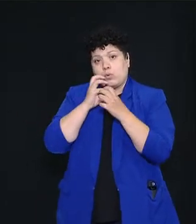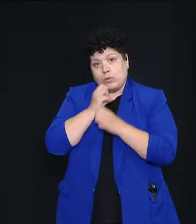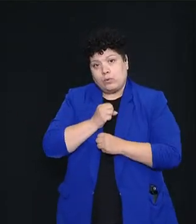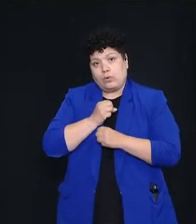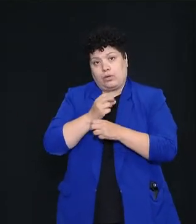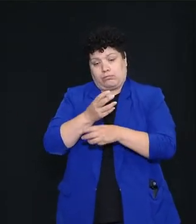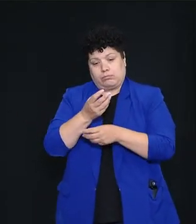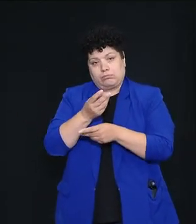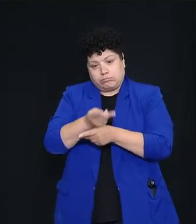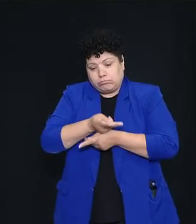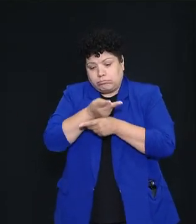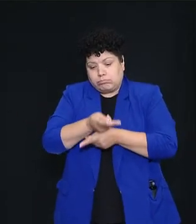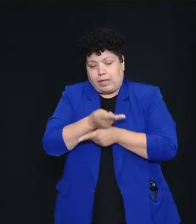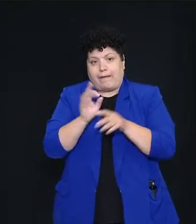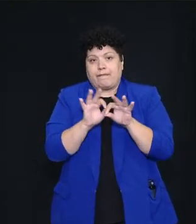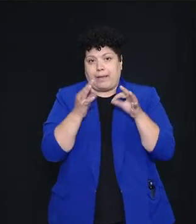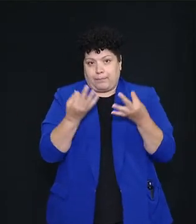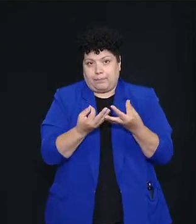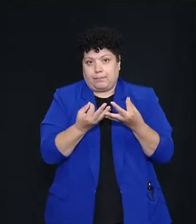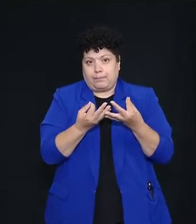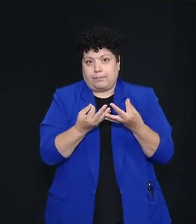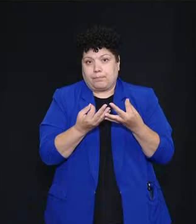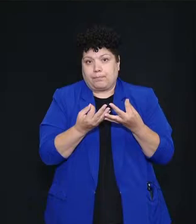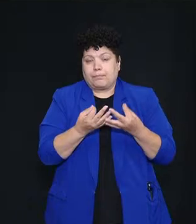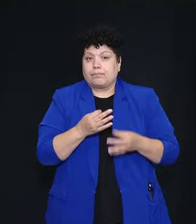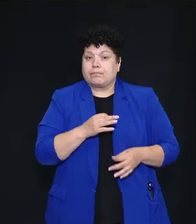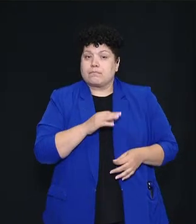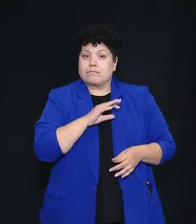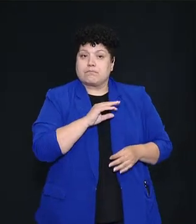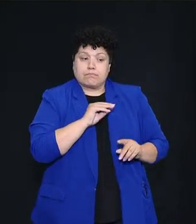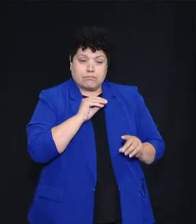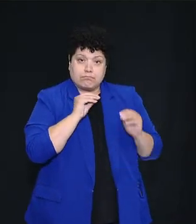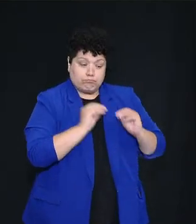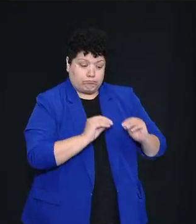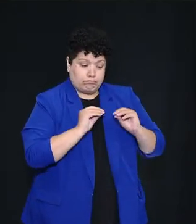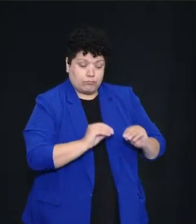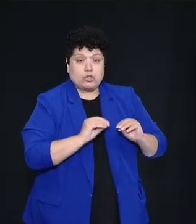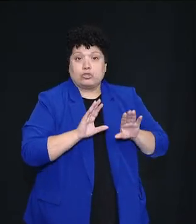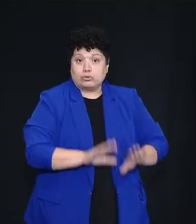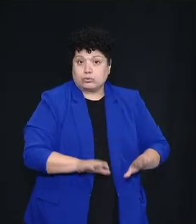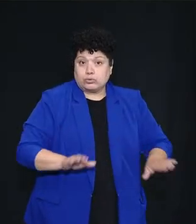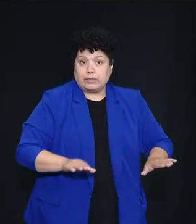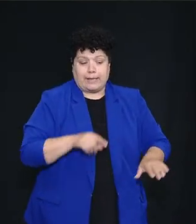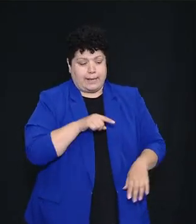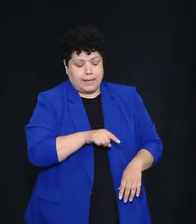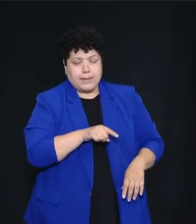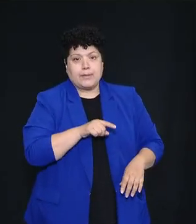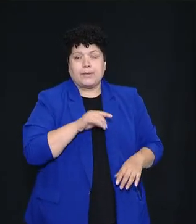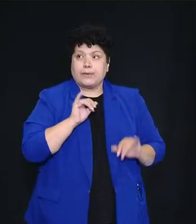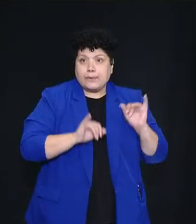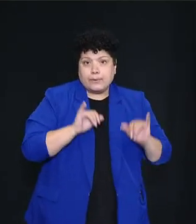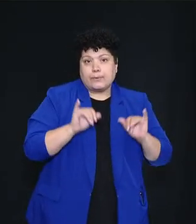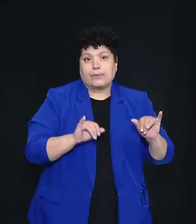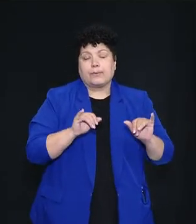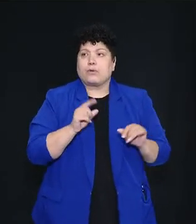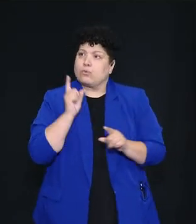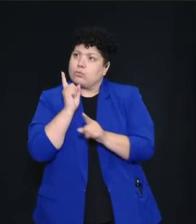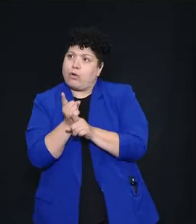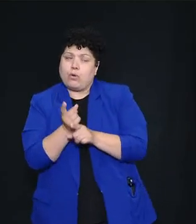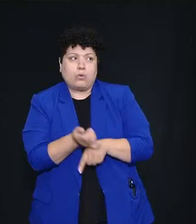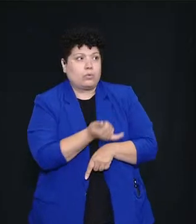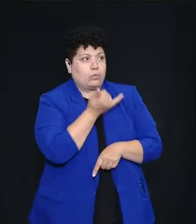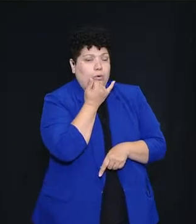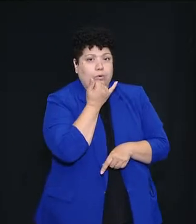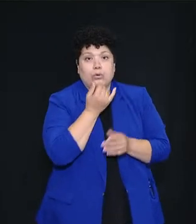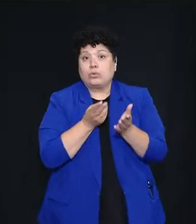family. Among them, from an early age, children learn to recognize right from wrong, to be